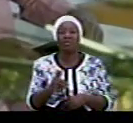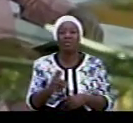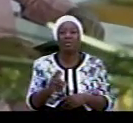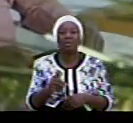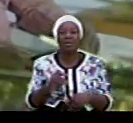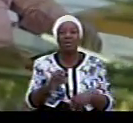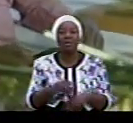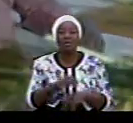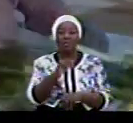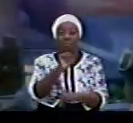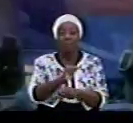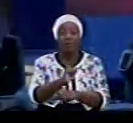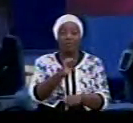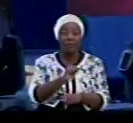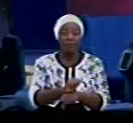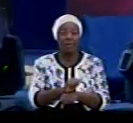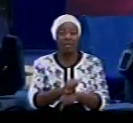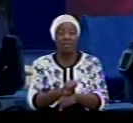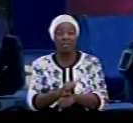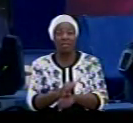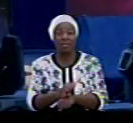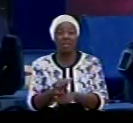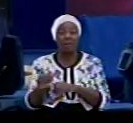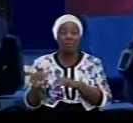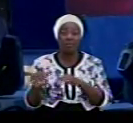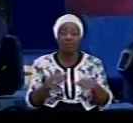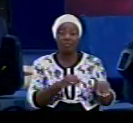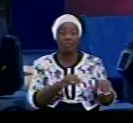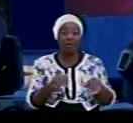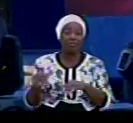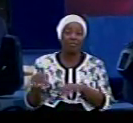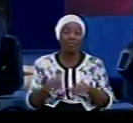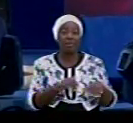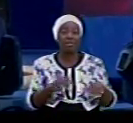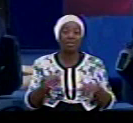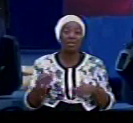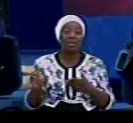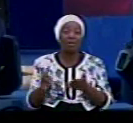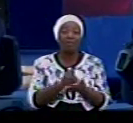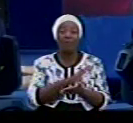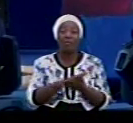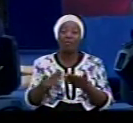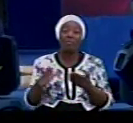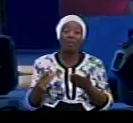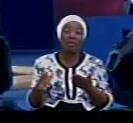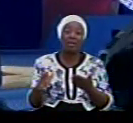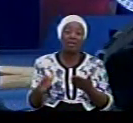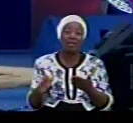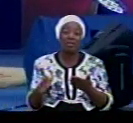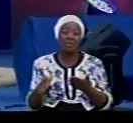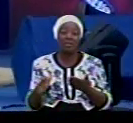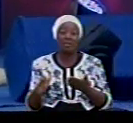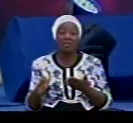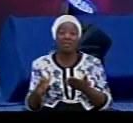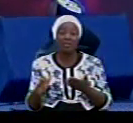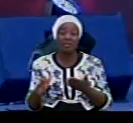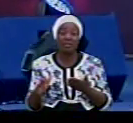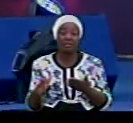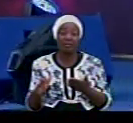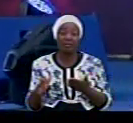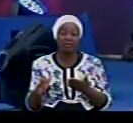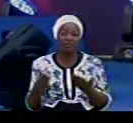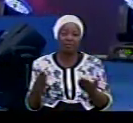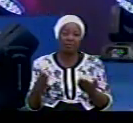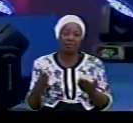Performance of the supernatural and perfect healing from every sickness.